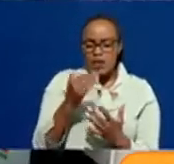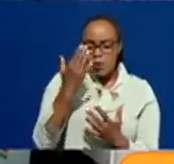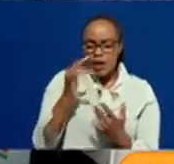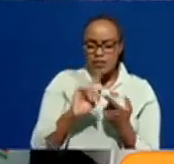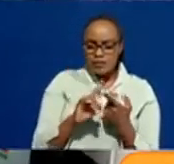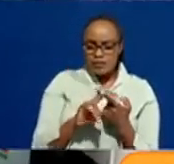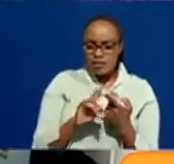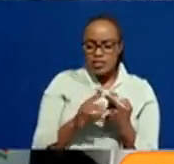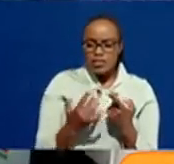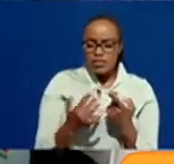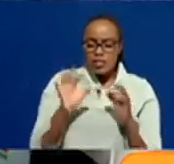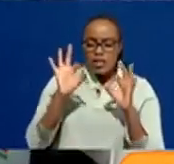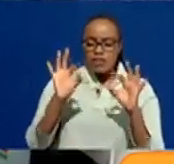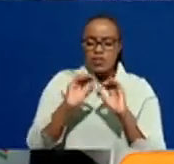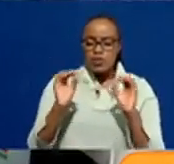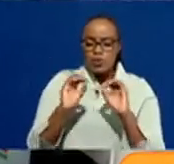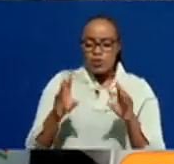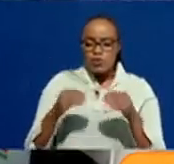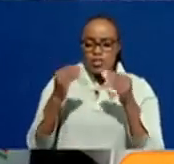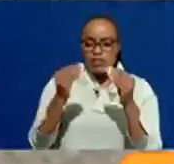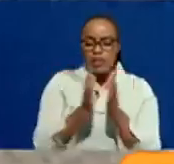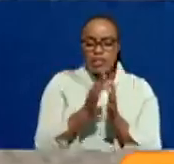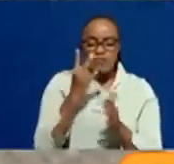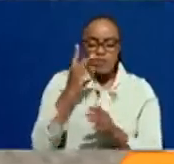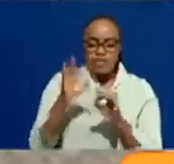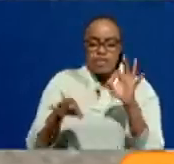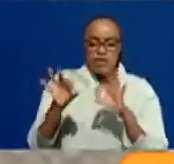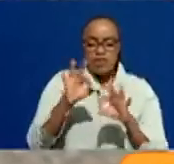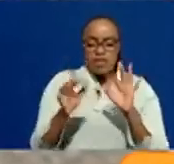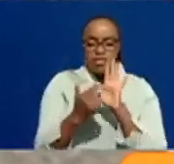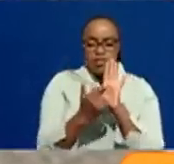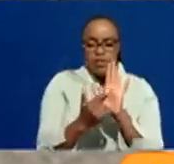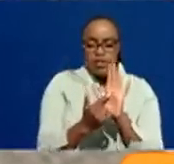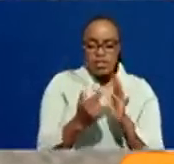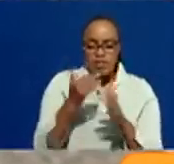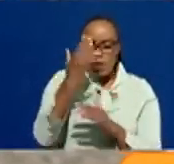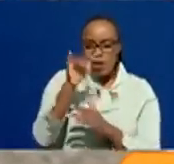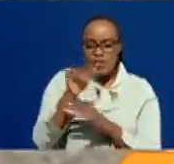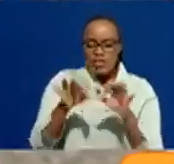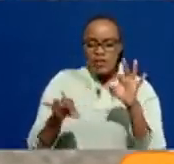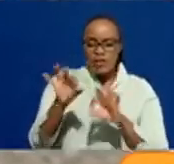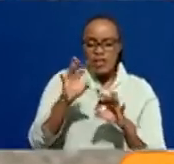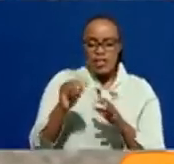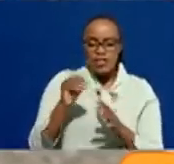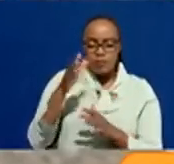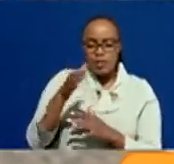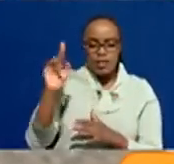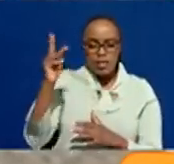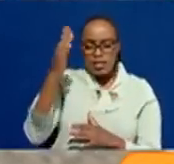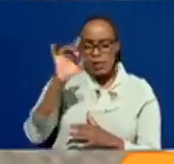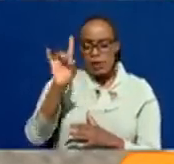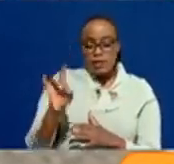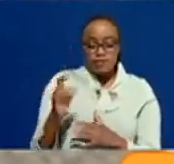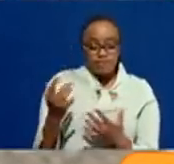is the inefficiencies in distribution. Mm-hmm. Now, if you look at fertilizer, for instance, one is, why is fertilizer expensive in Kenya? It